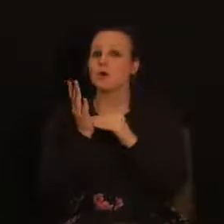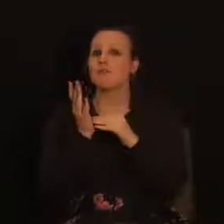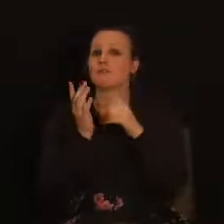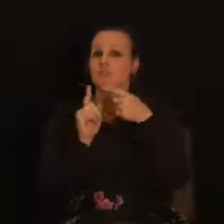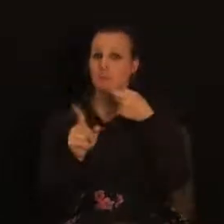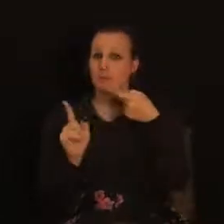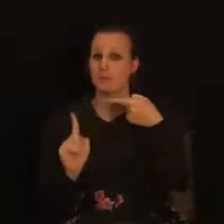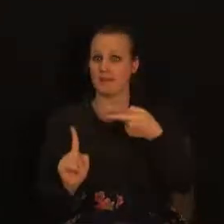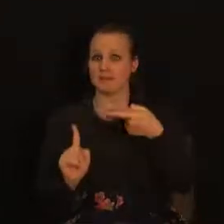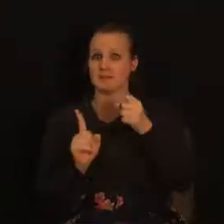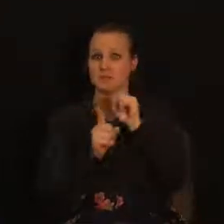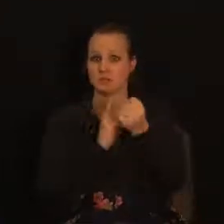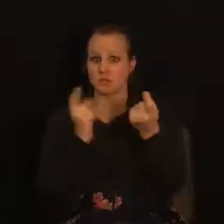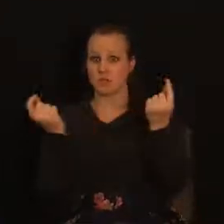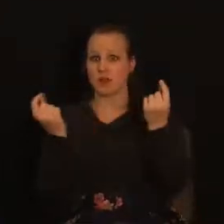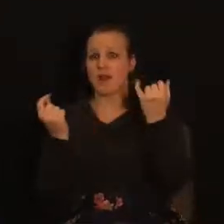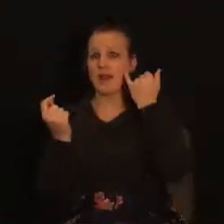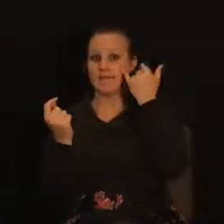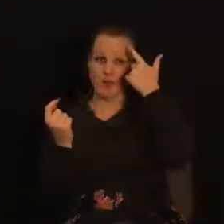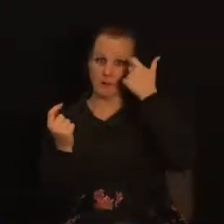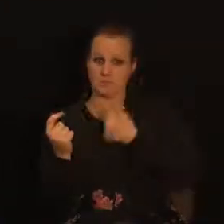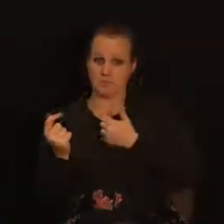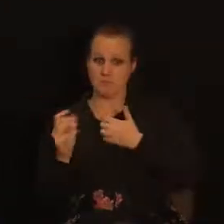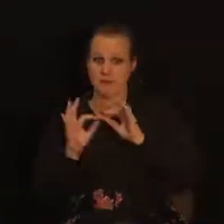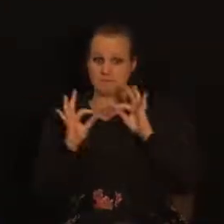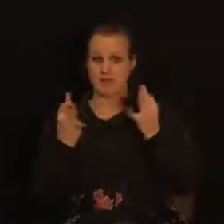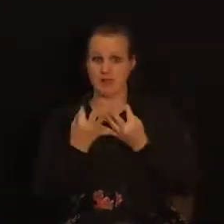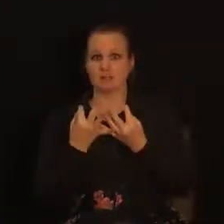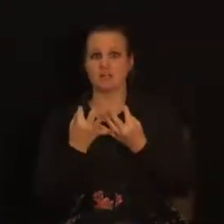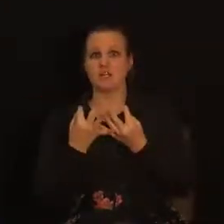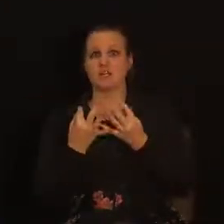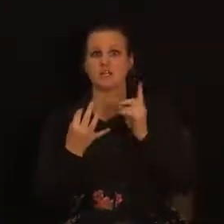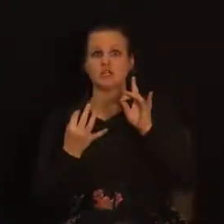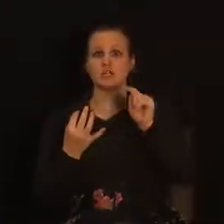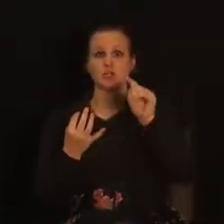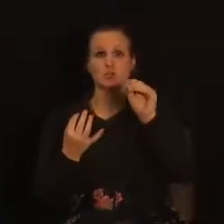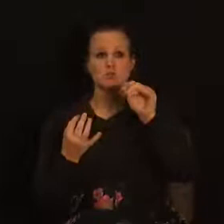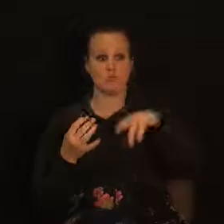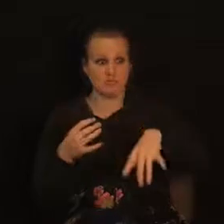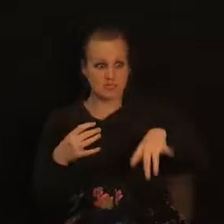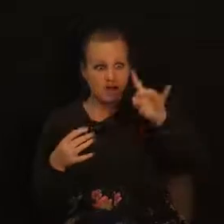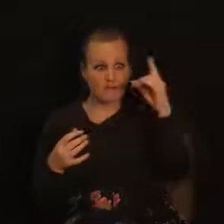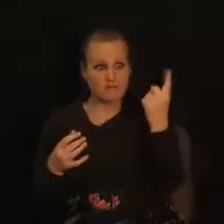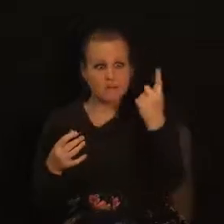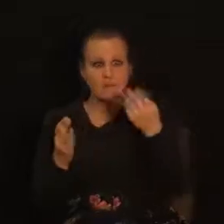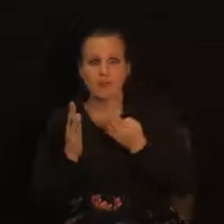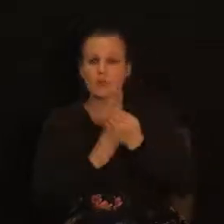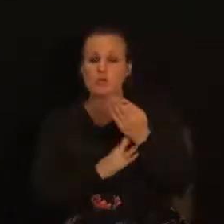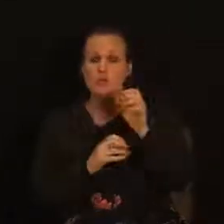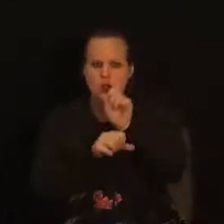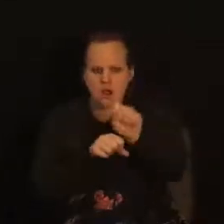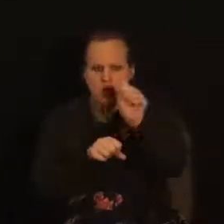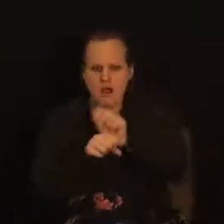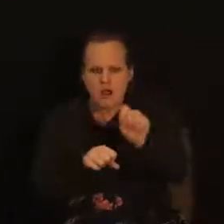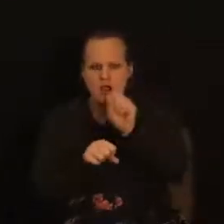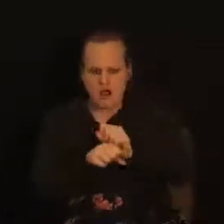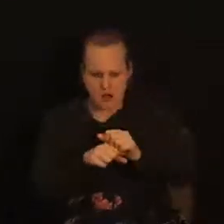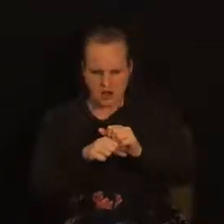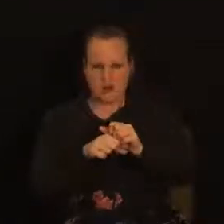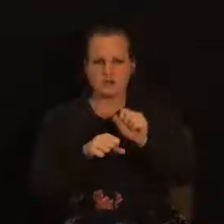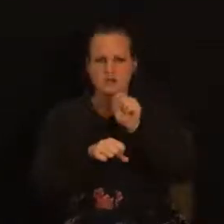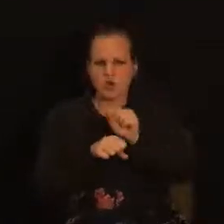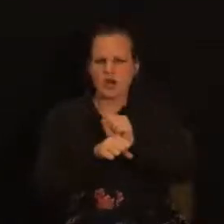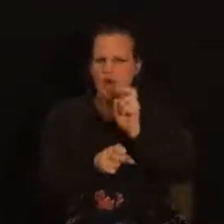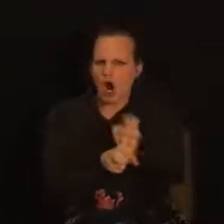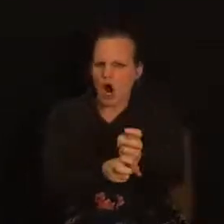my family to discover something through toil and like physical labor, we would not be